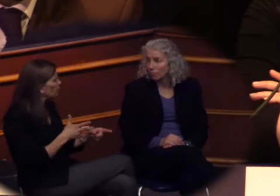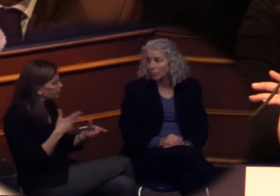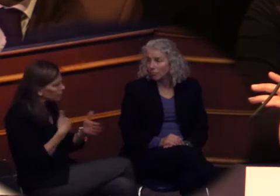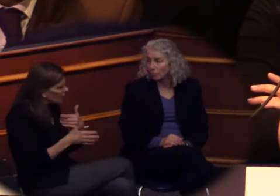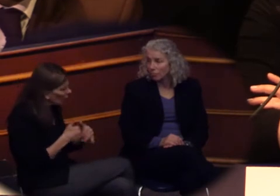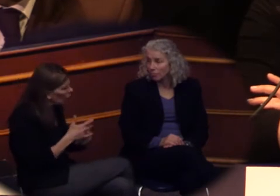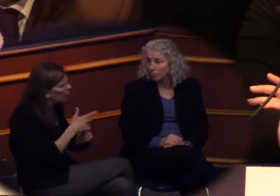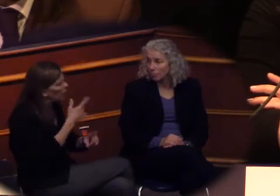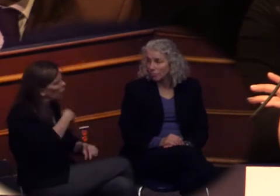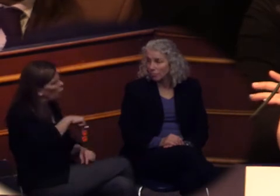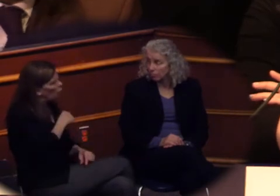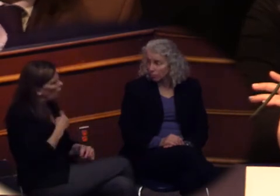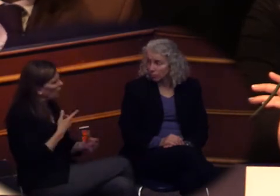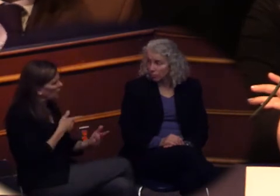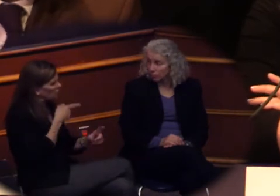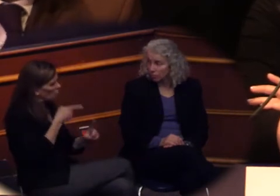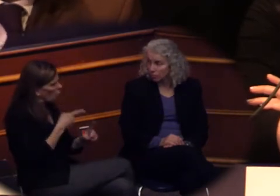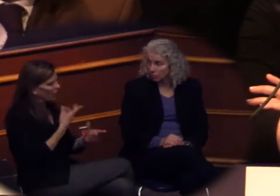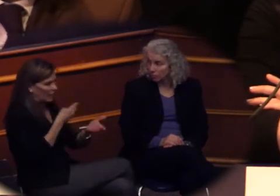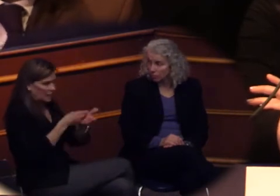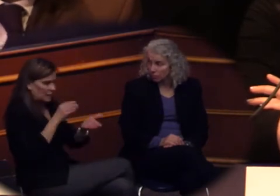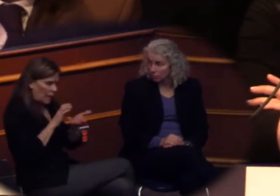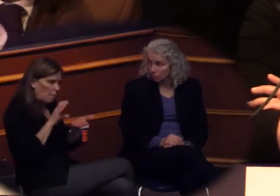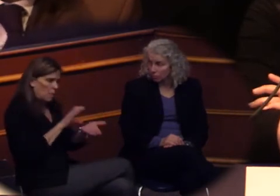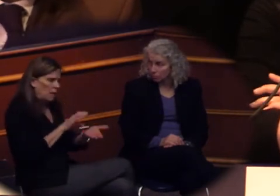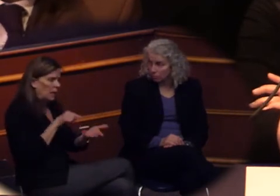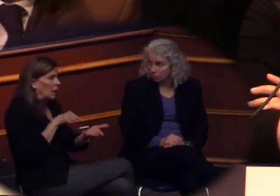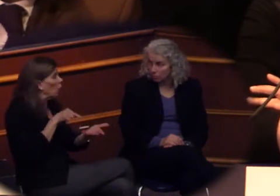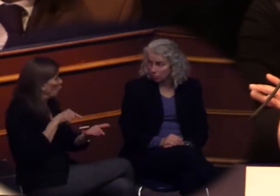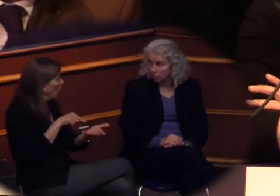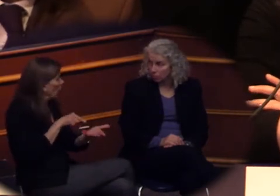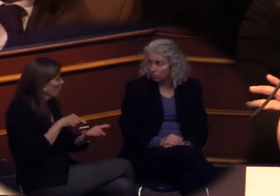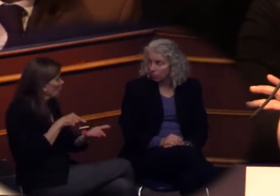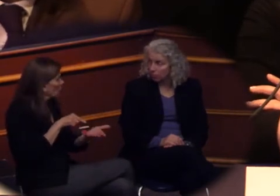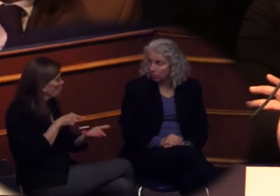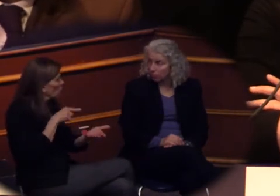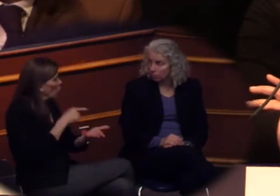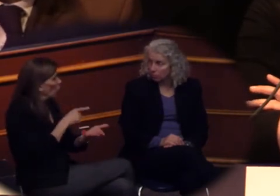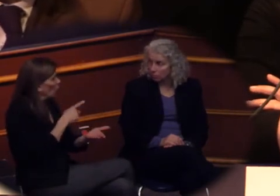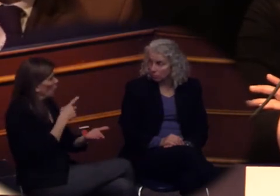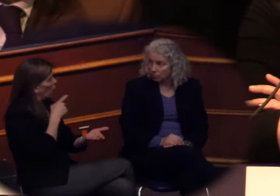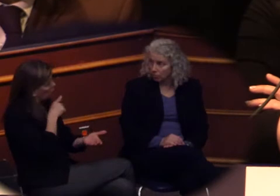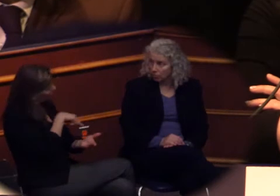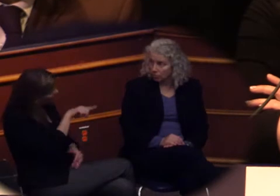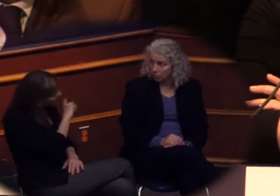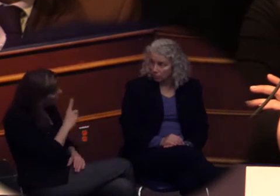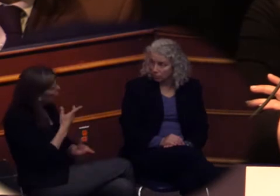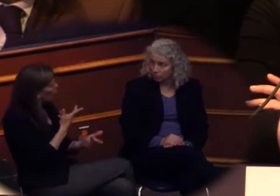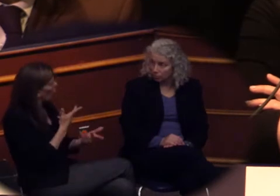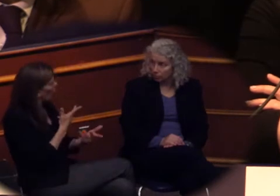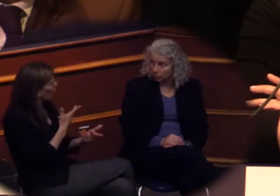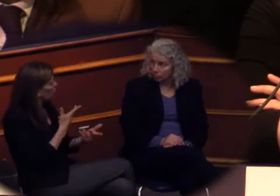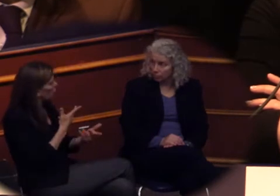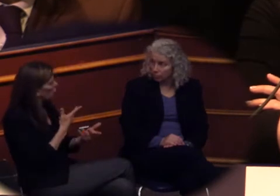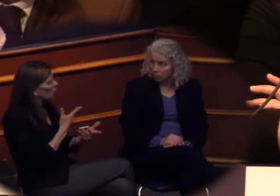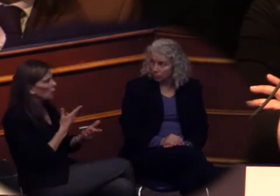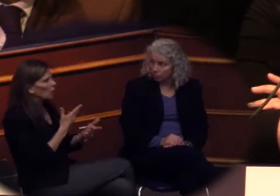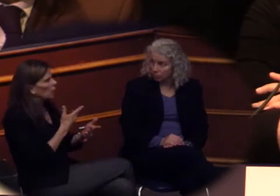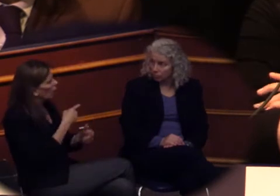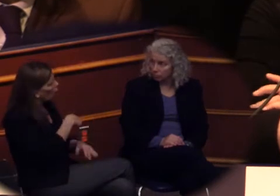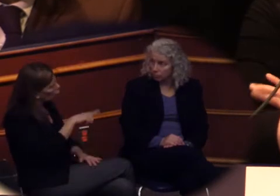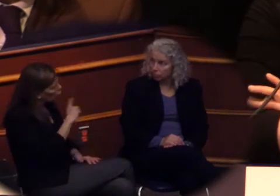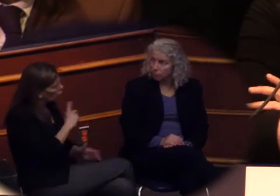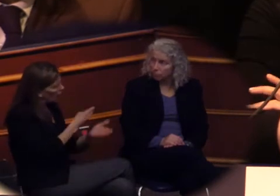sort of the sub-part is the follow-the-money, which is are you currently taking or planning to take any campaign donations or